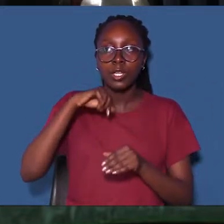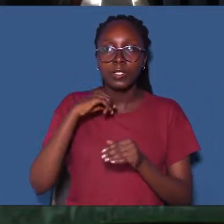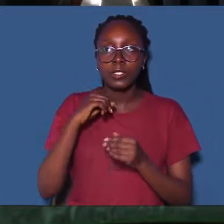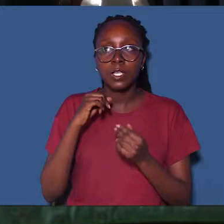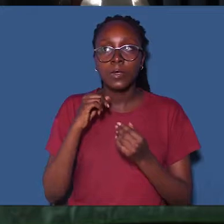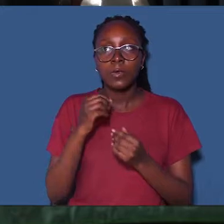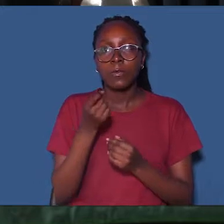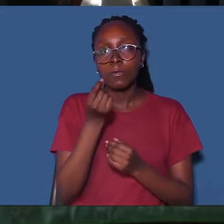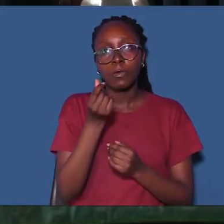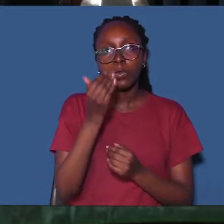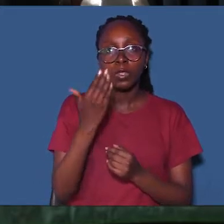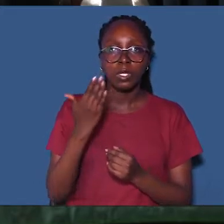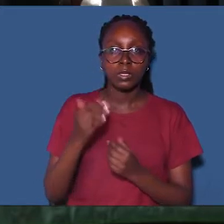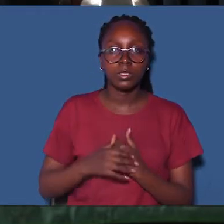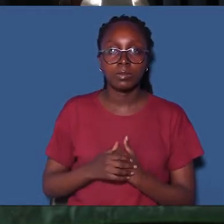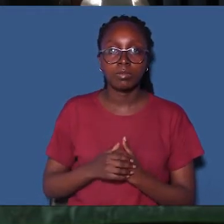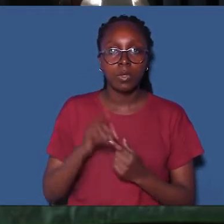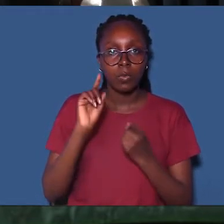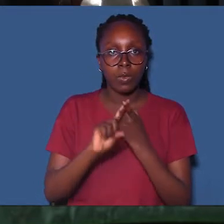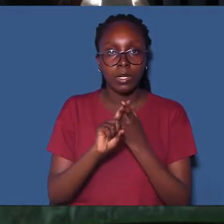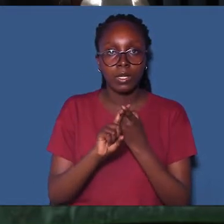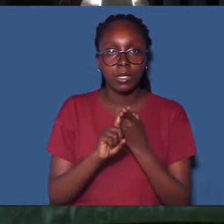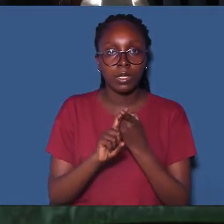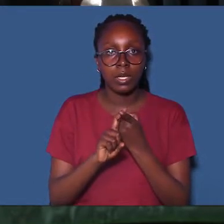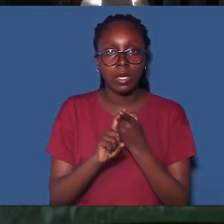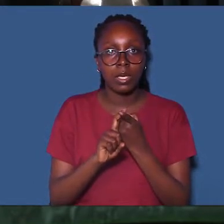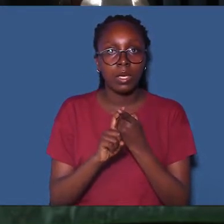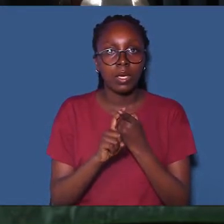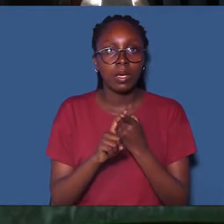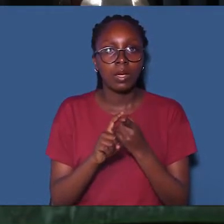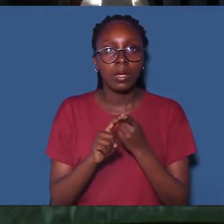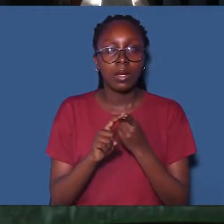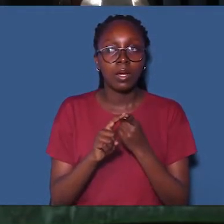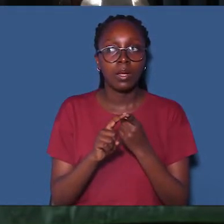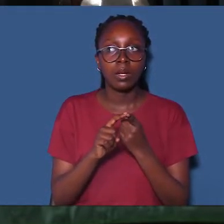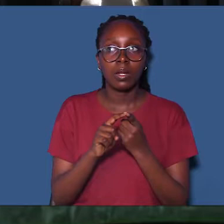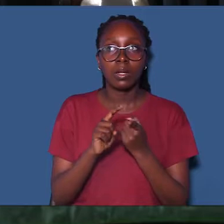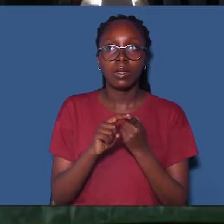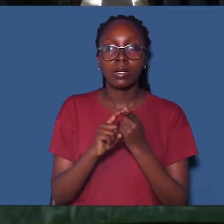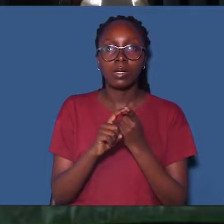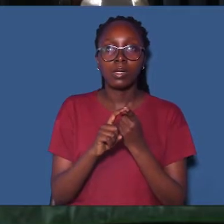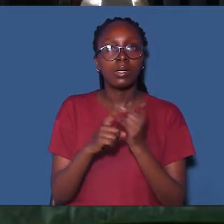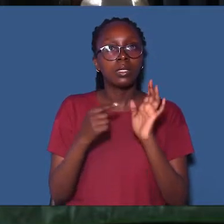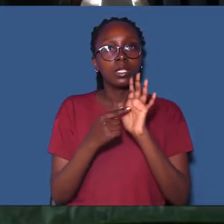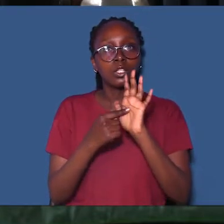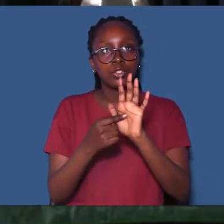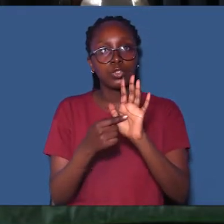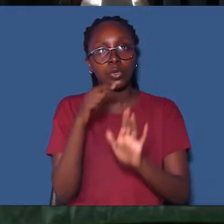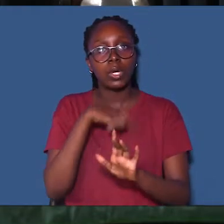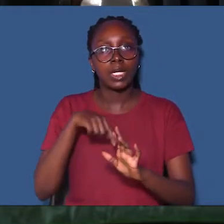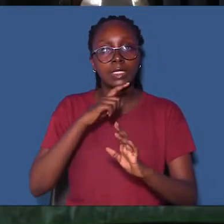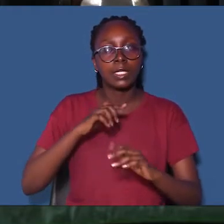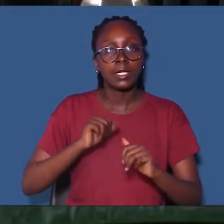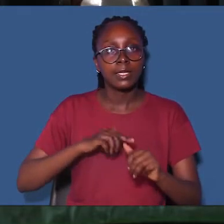regard. And number one, it points us to the fact that self-denial